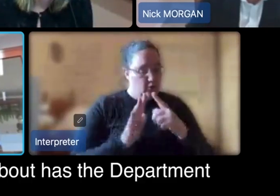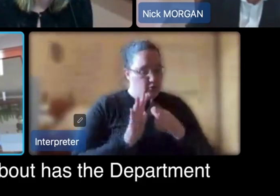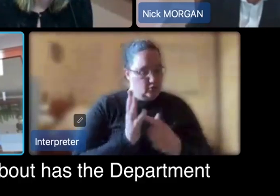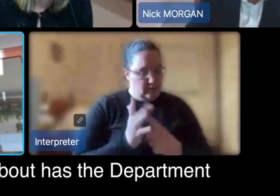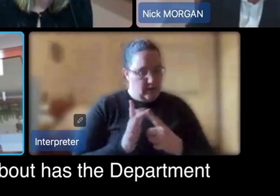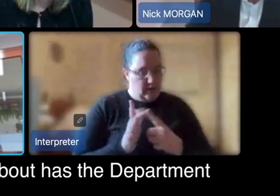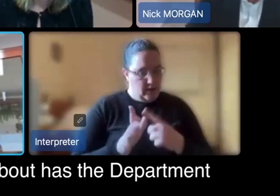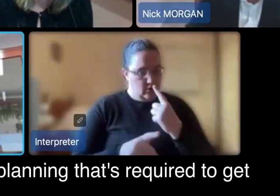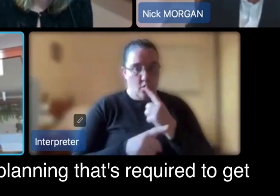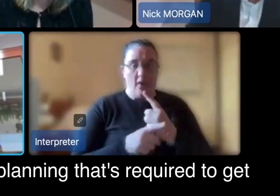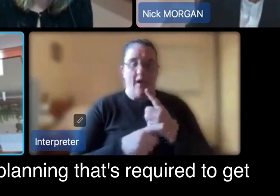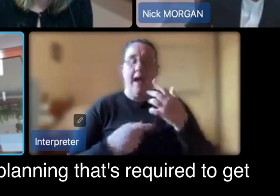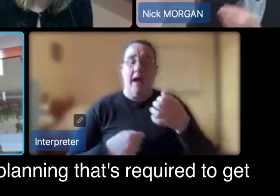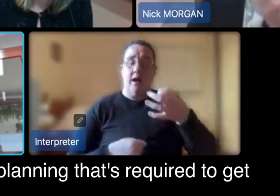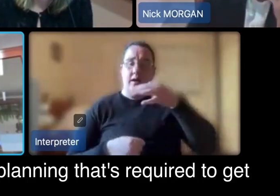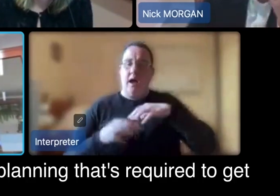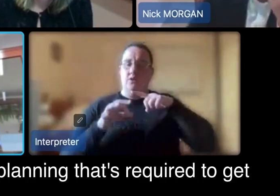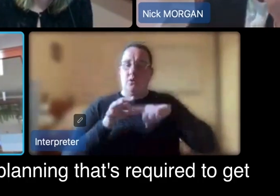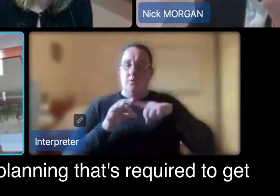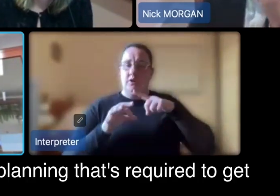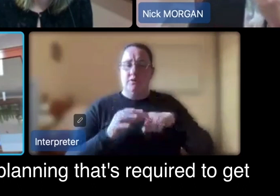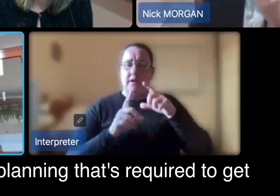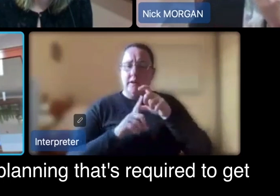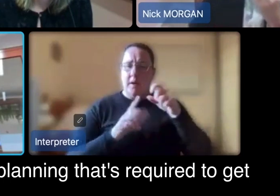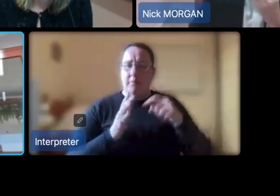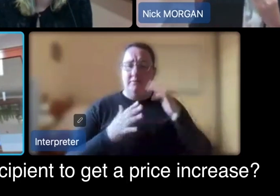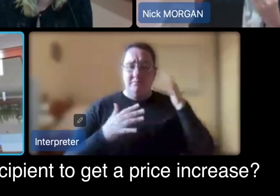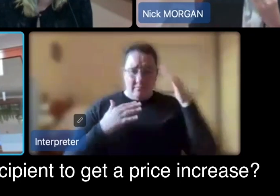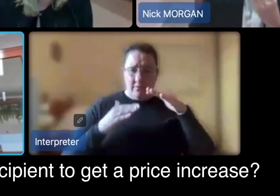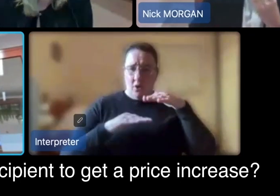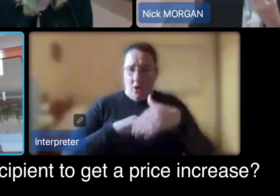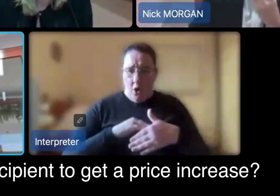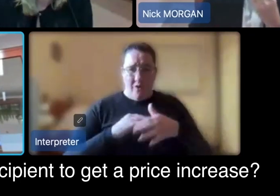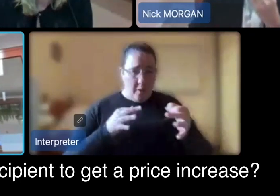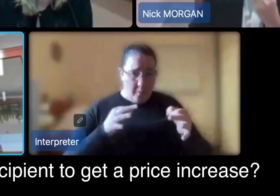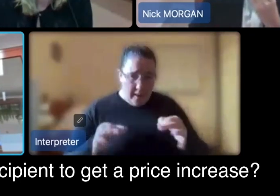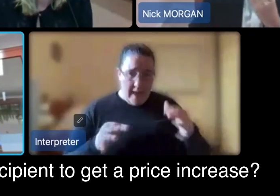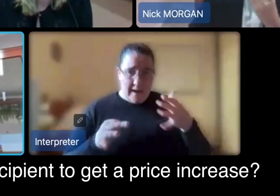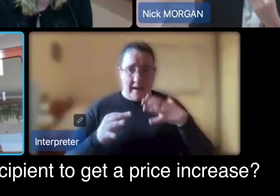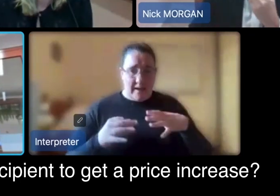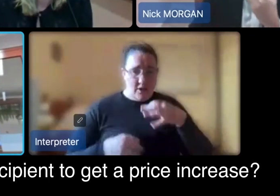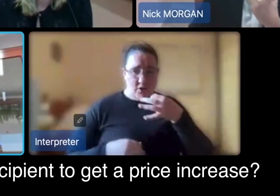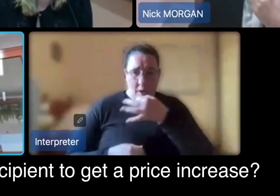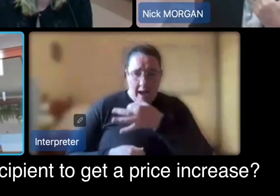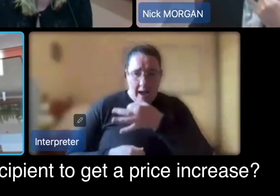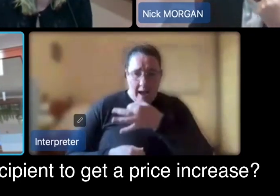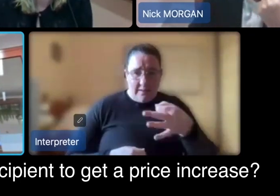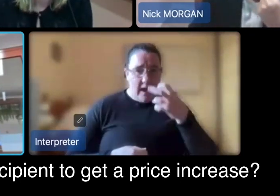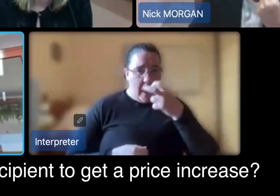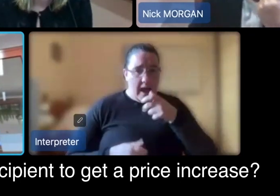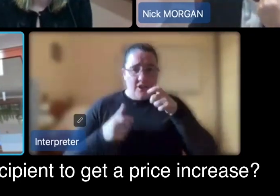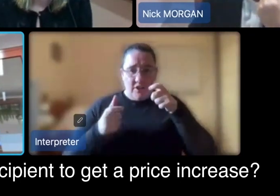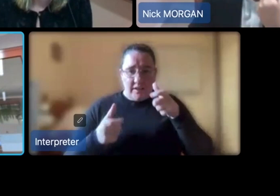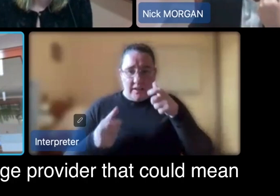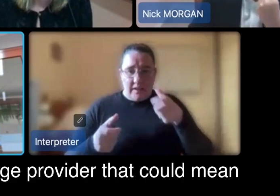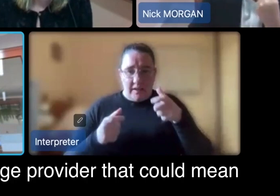There's a question about, has the department considered the logistical planning that's required to get consent from each care recipient to get a price